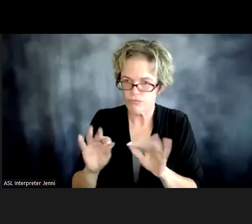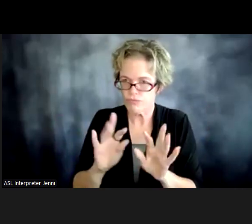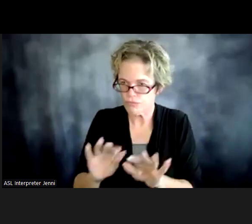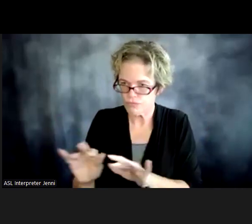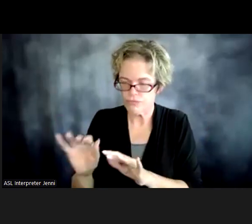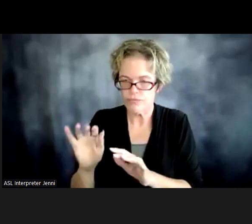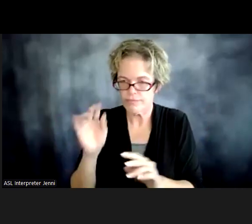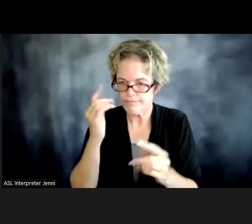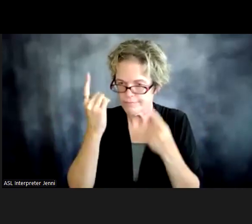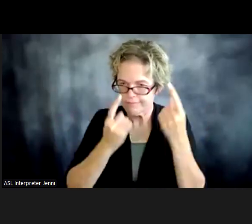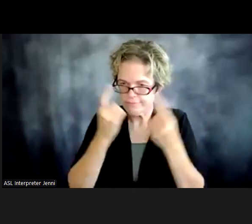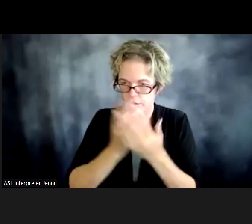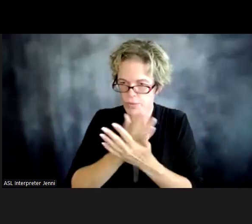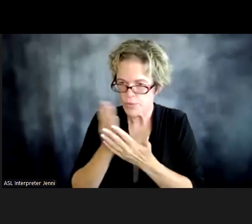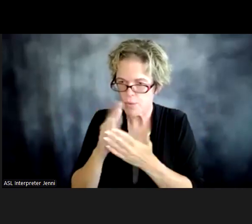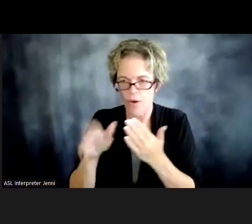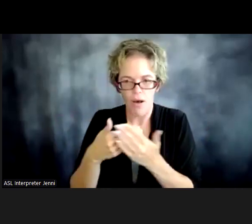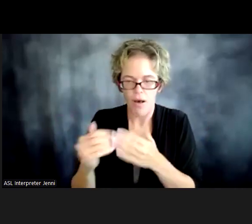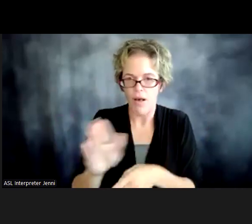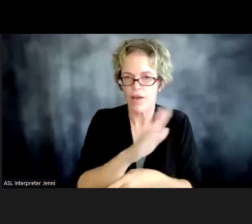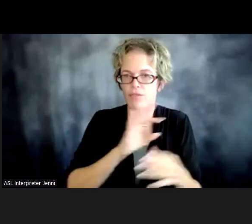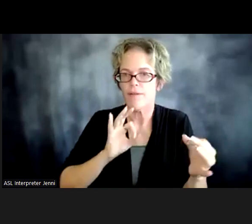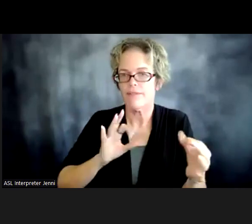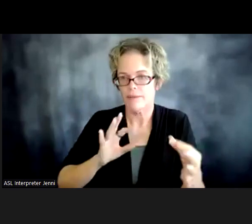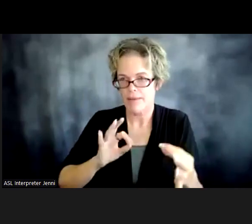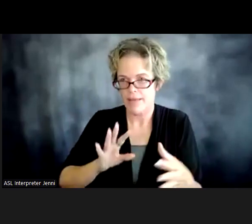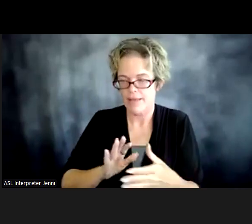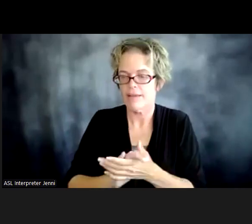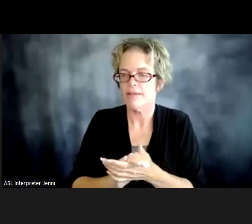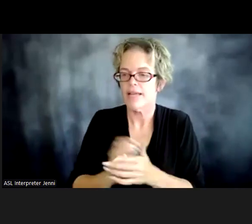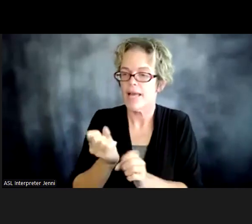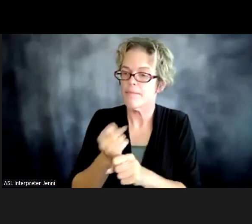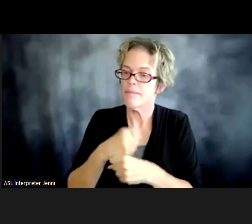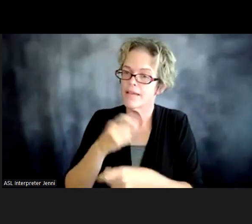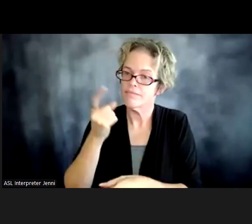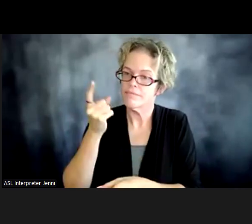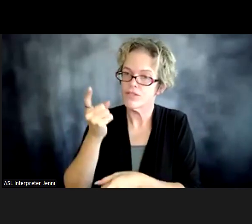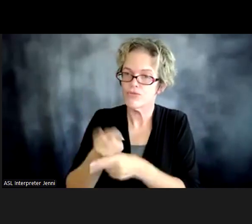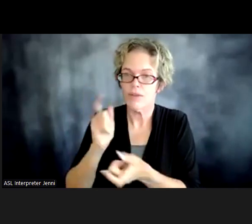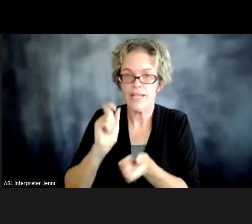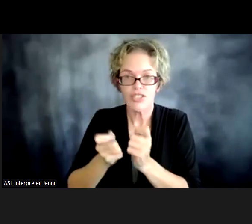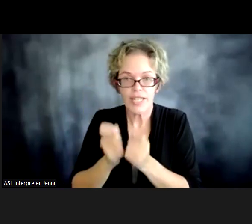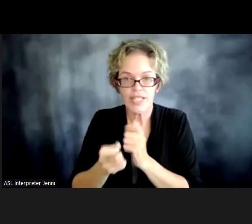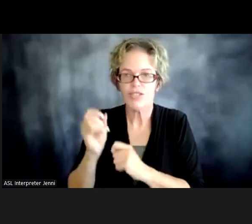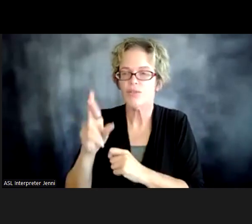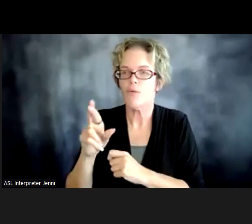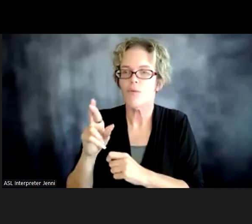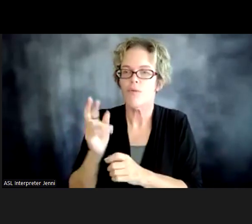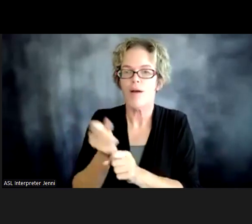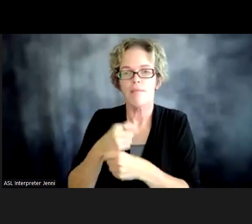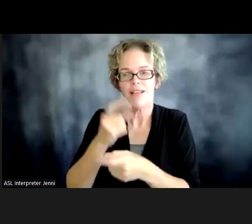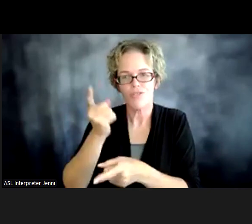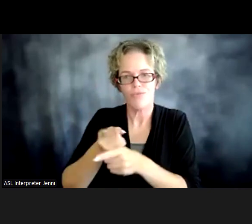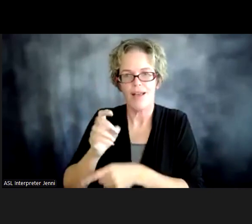think through what community is asking and make the right changes or make the right edits